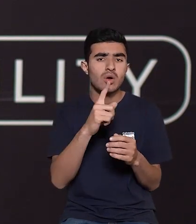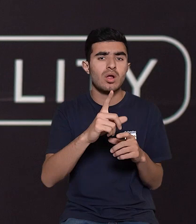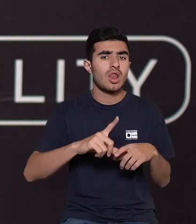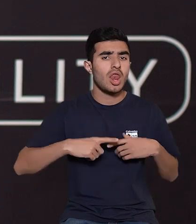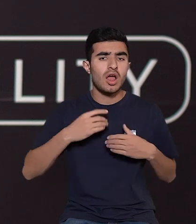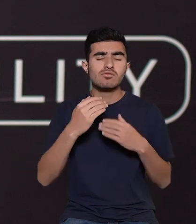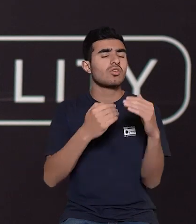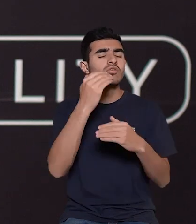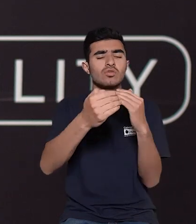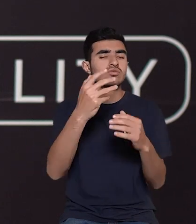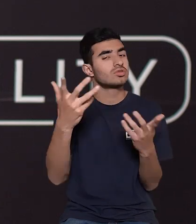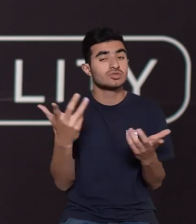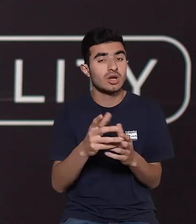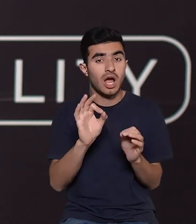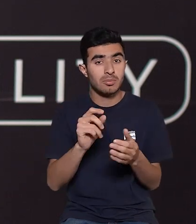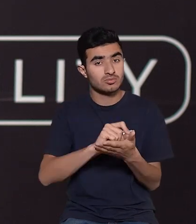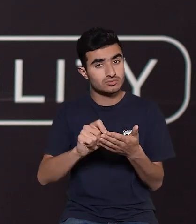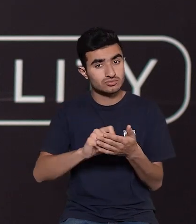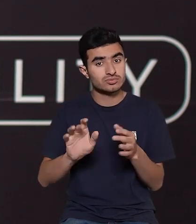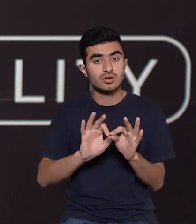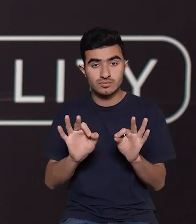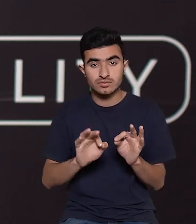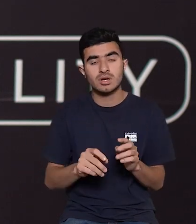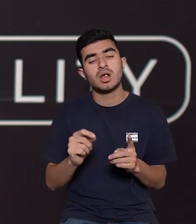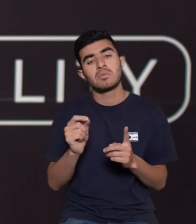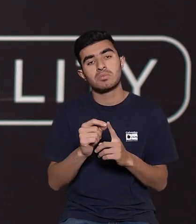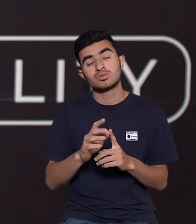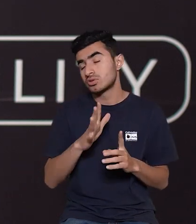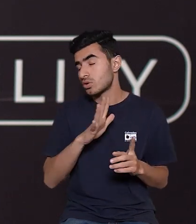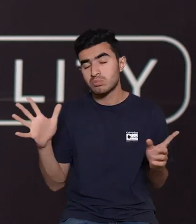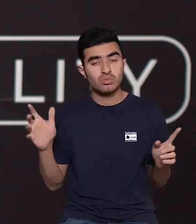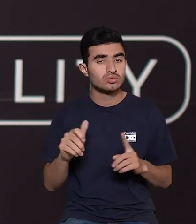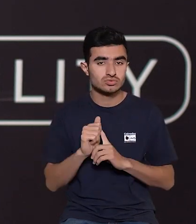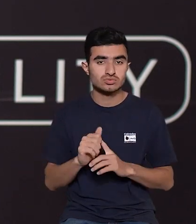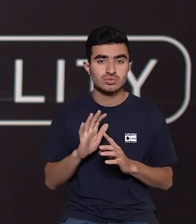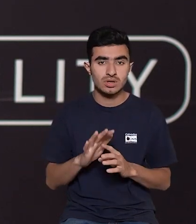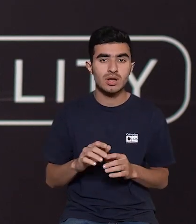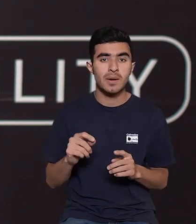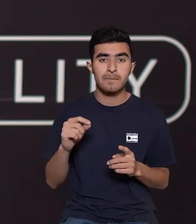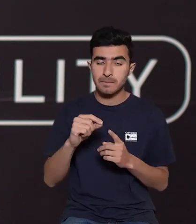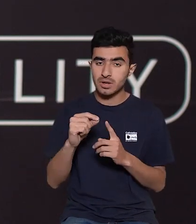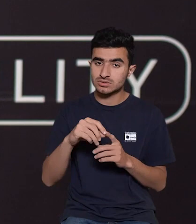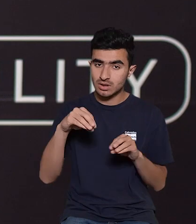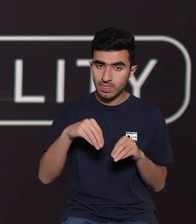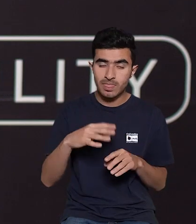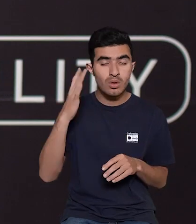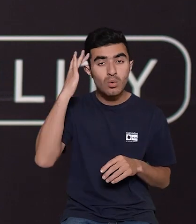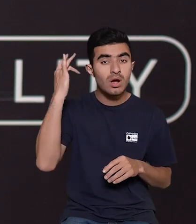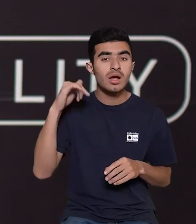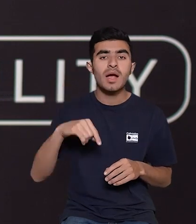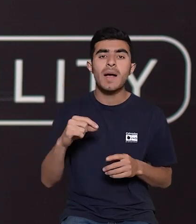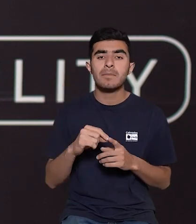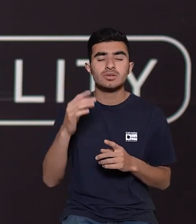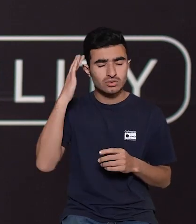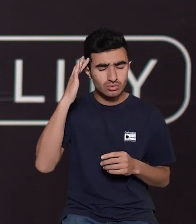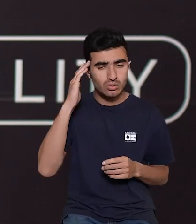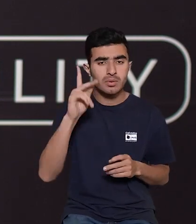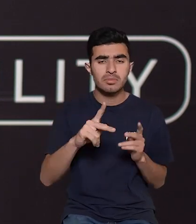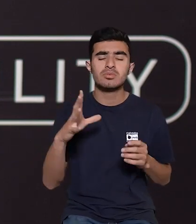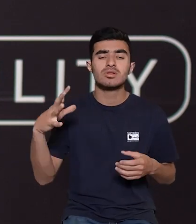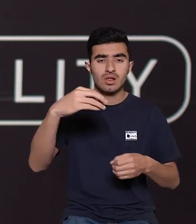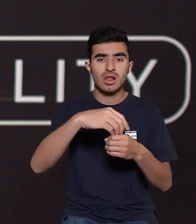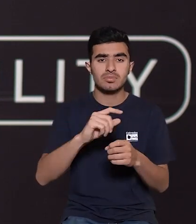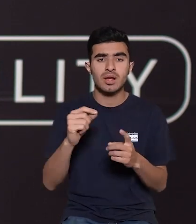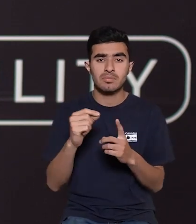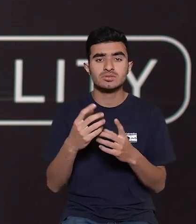alternate realities, you're imagining future Pakistan, you're writing future fiction. And that is such a critical thing for Pakistanis to do,